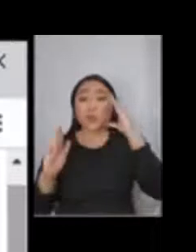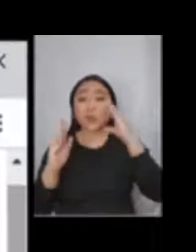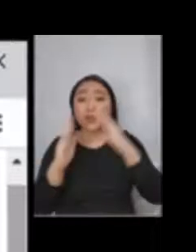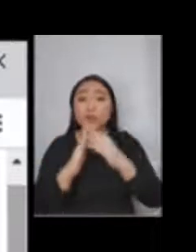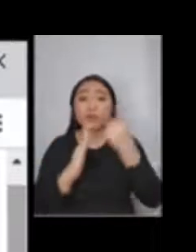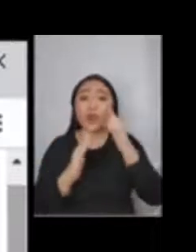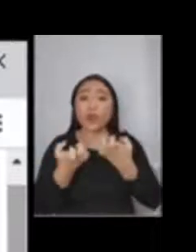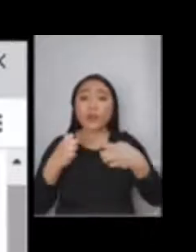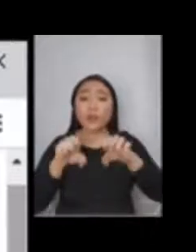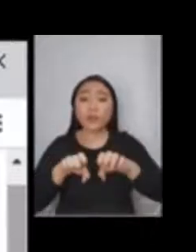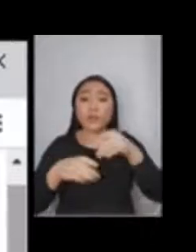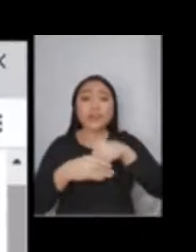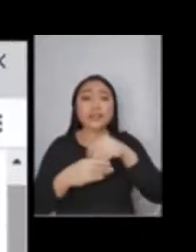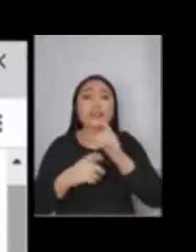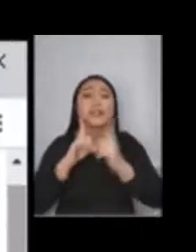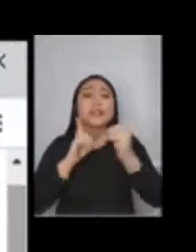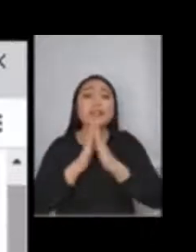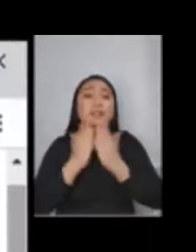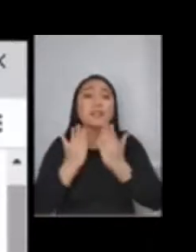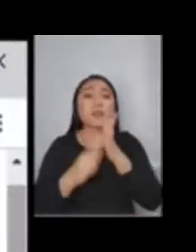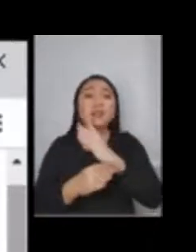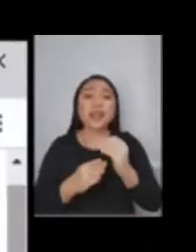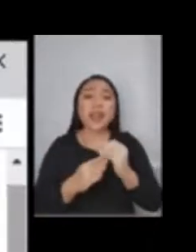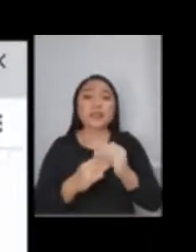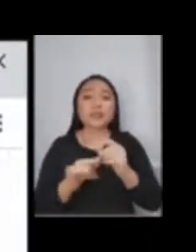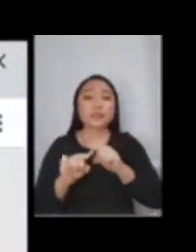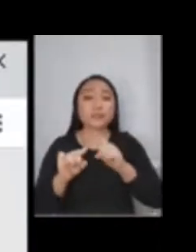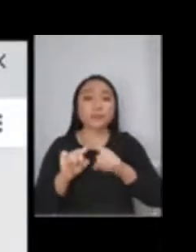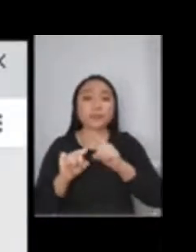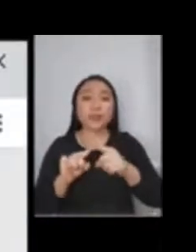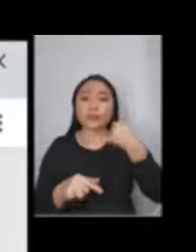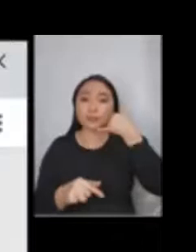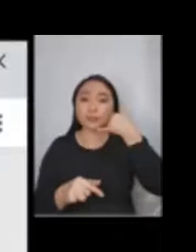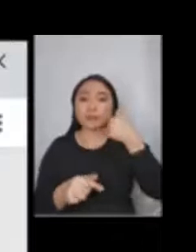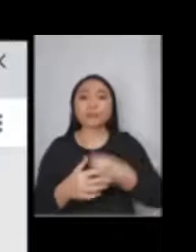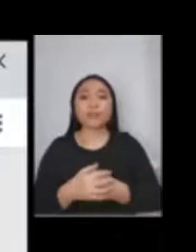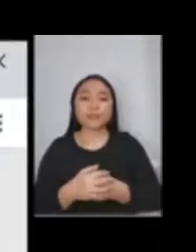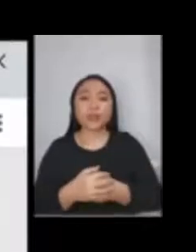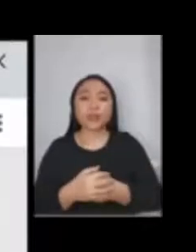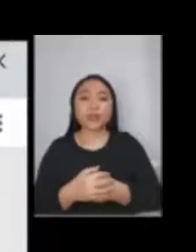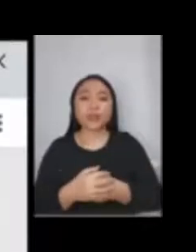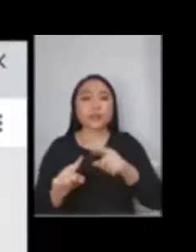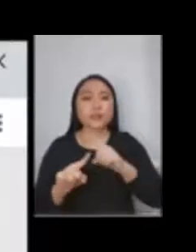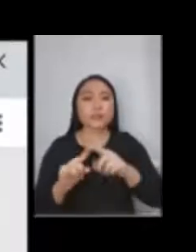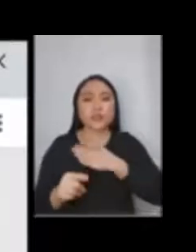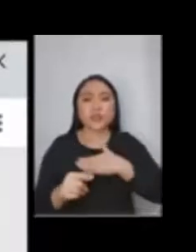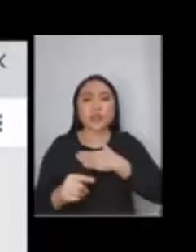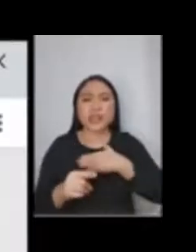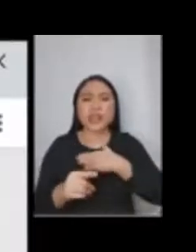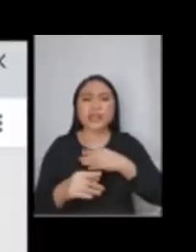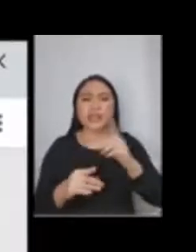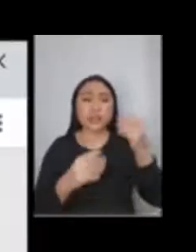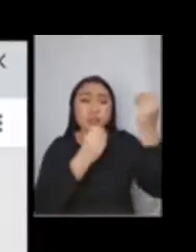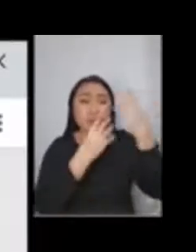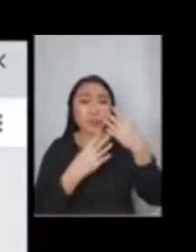right hand, ito po, yan. Click lang po natin yan para tayo makalogin. So, user account